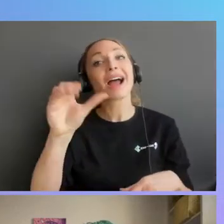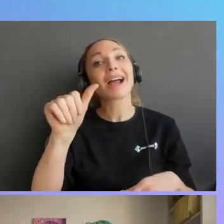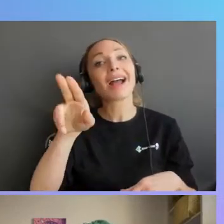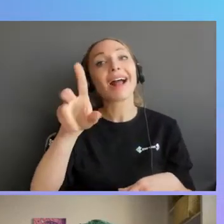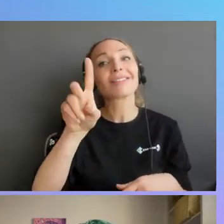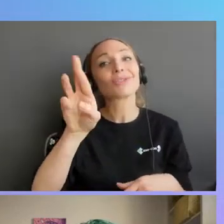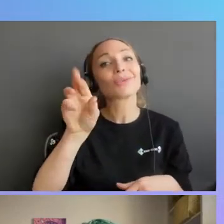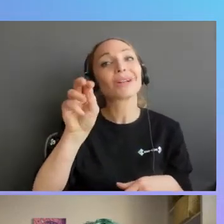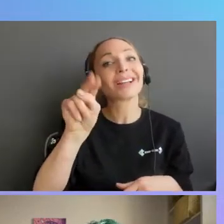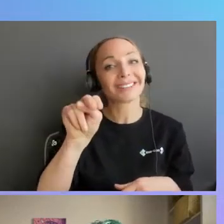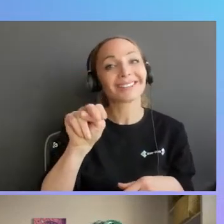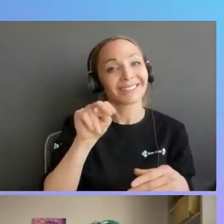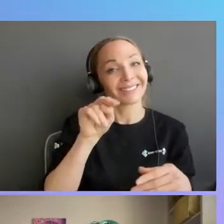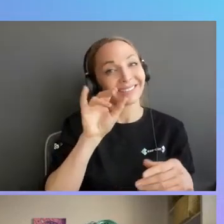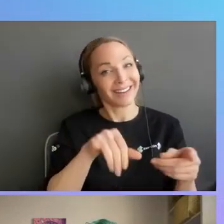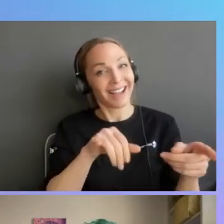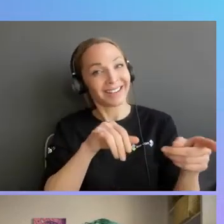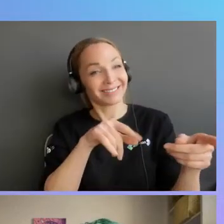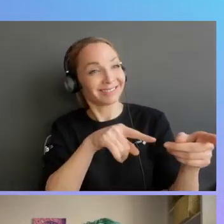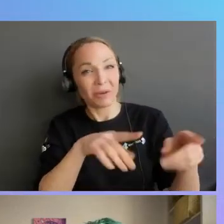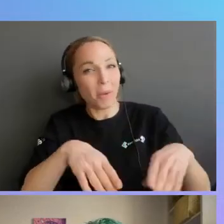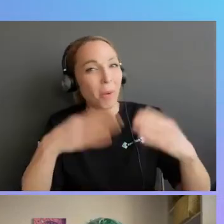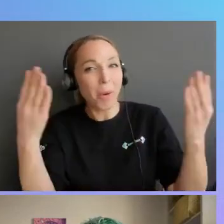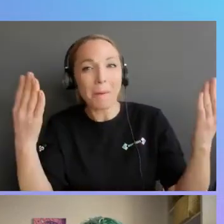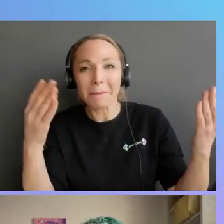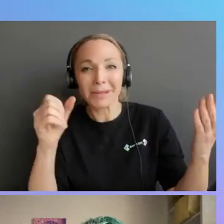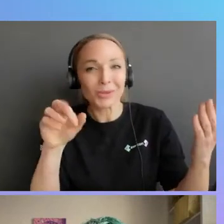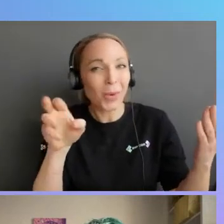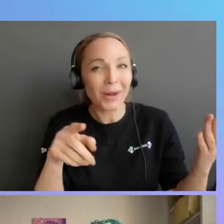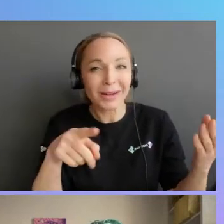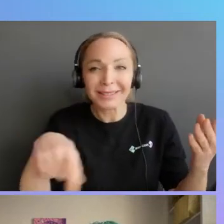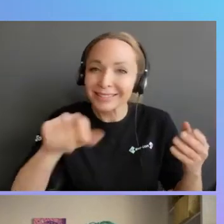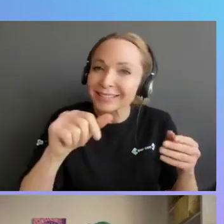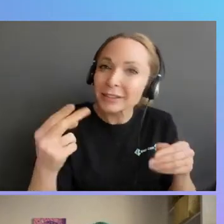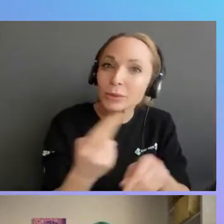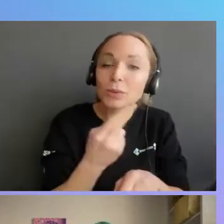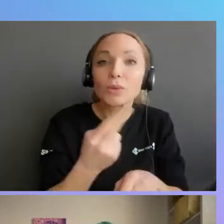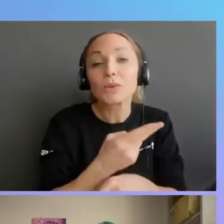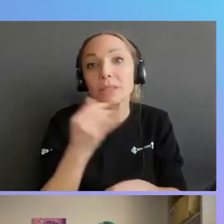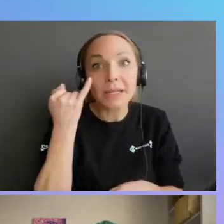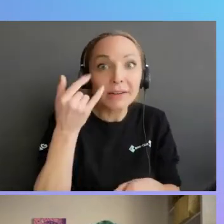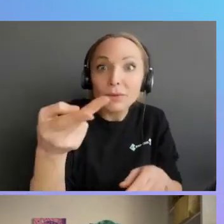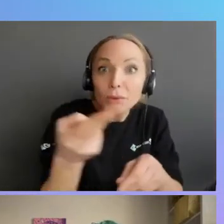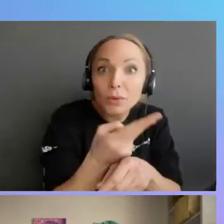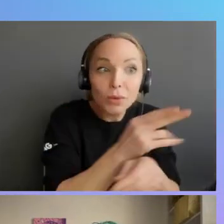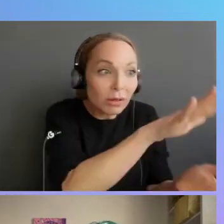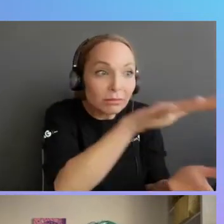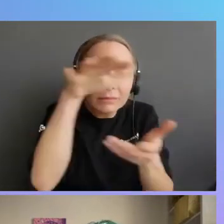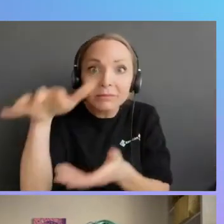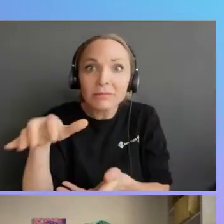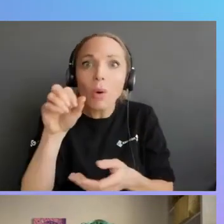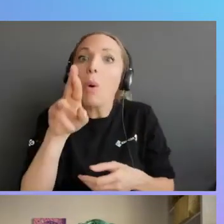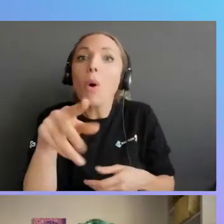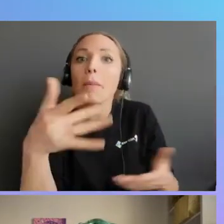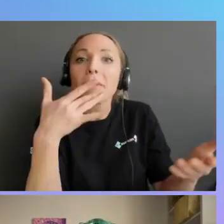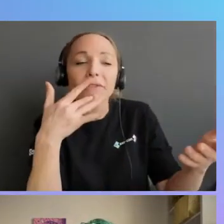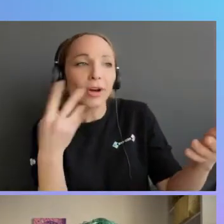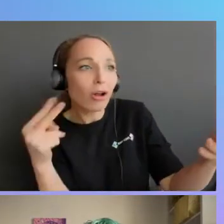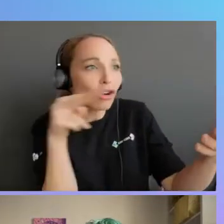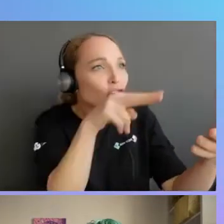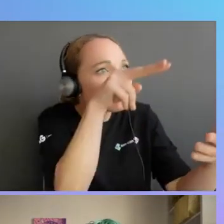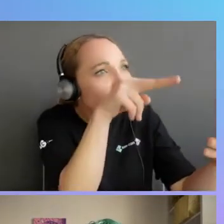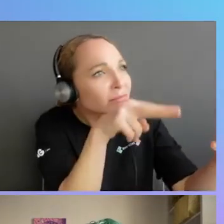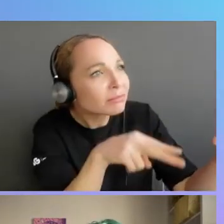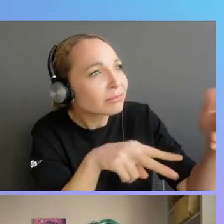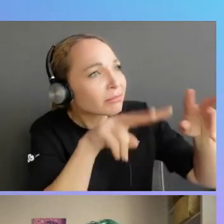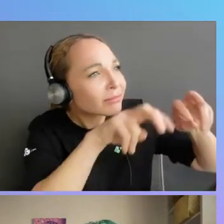reference as you're building your component library, or like I said, customizing an existing component library. Cauldron React is a great reference to look at how to implement